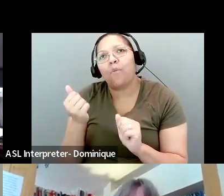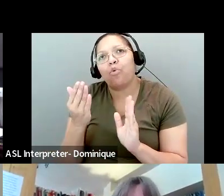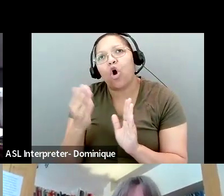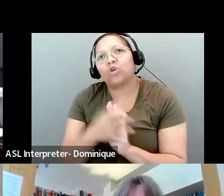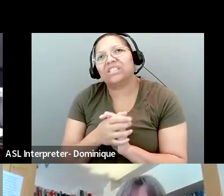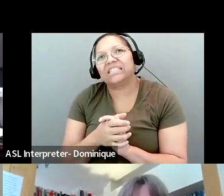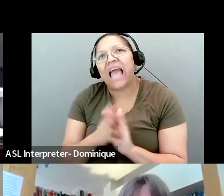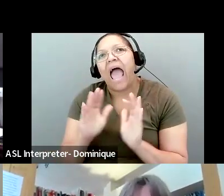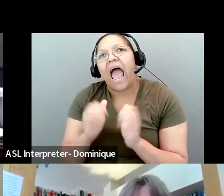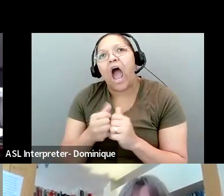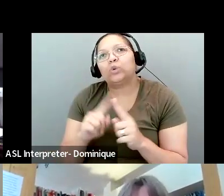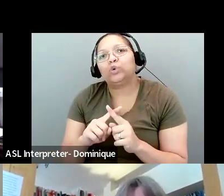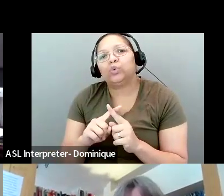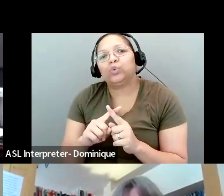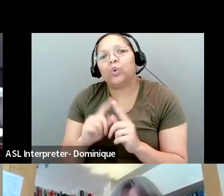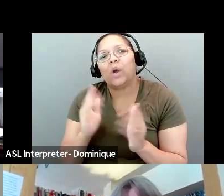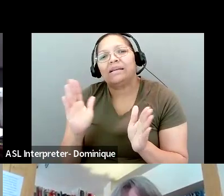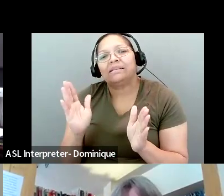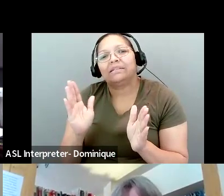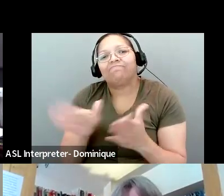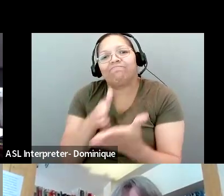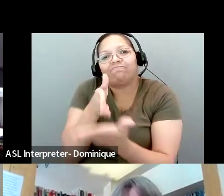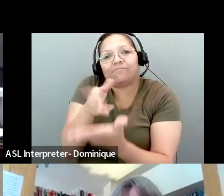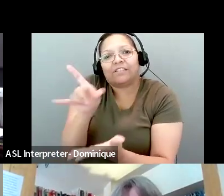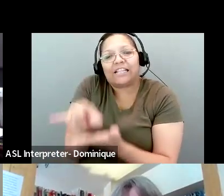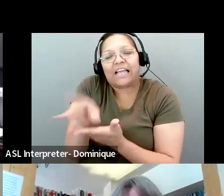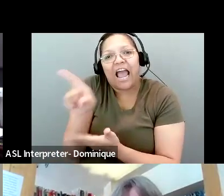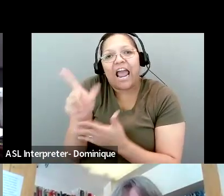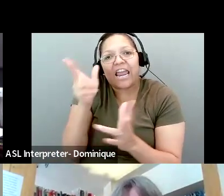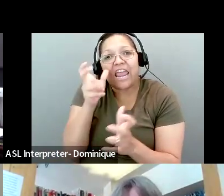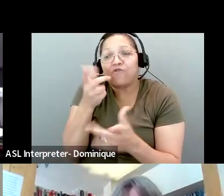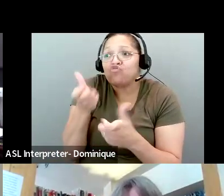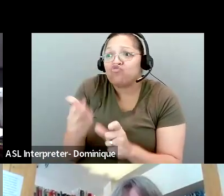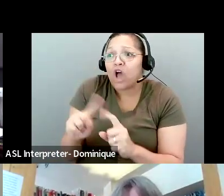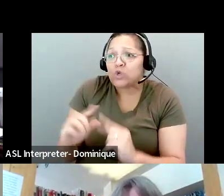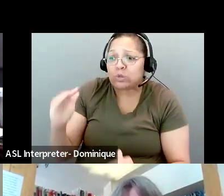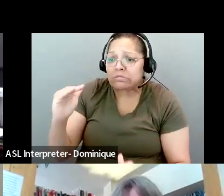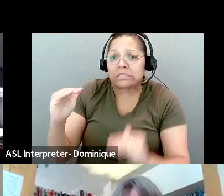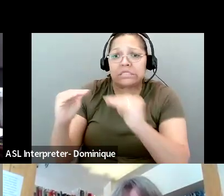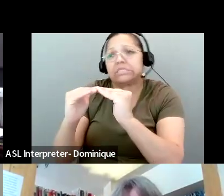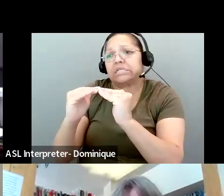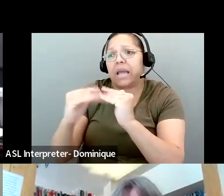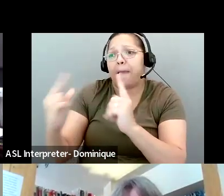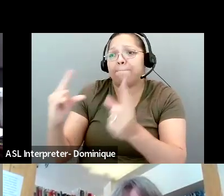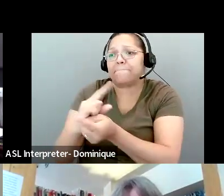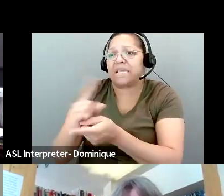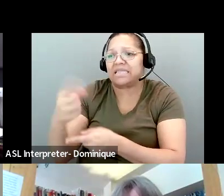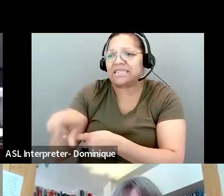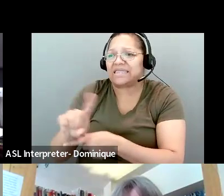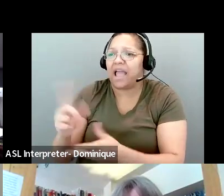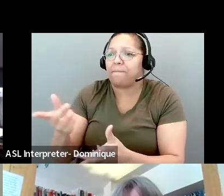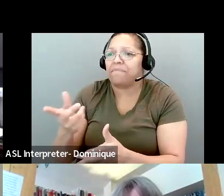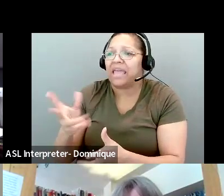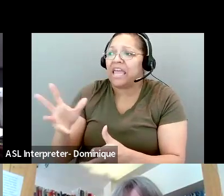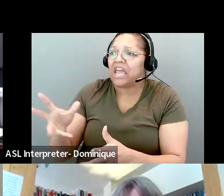how to combat the evil, trying to figure out how to meet them where they are and show them that what they're doing, however great